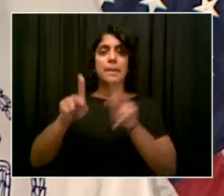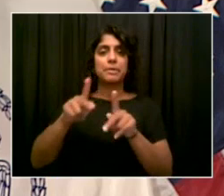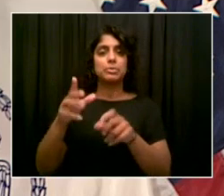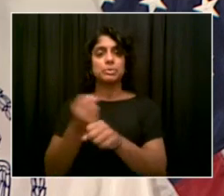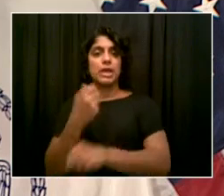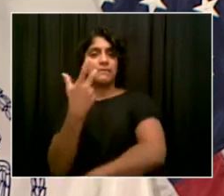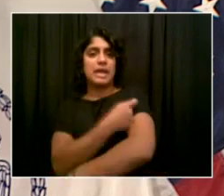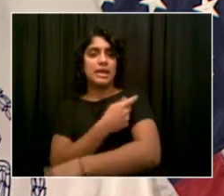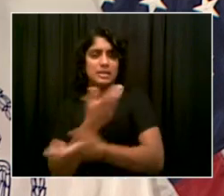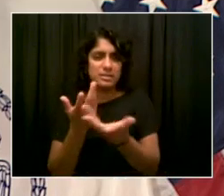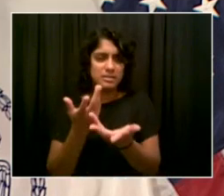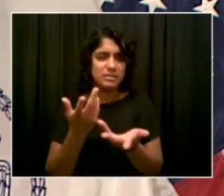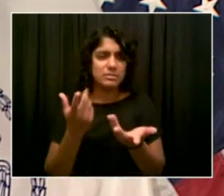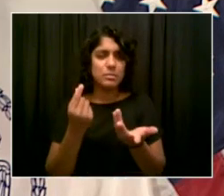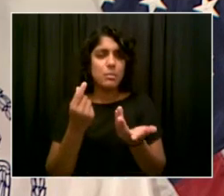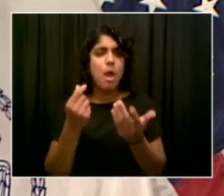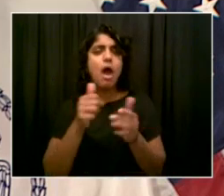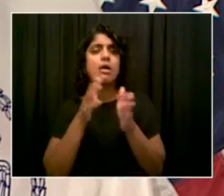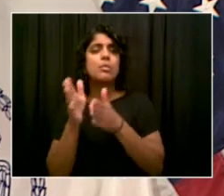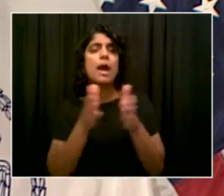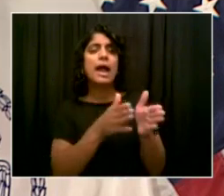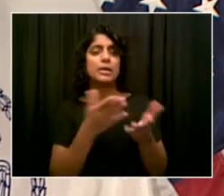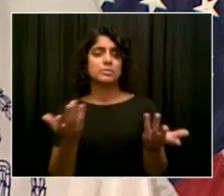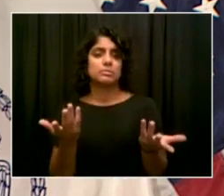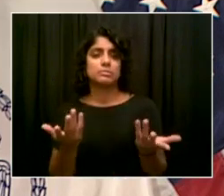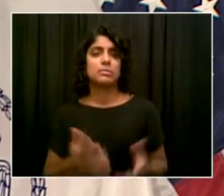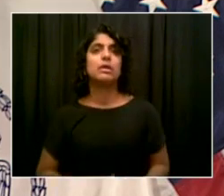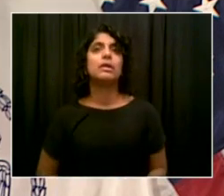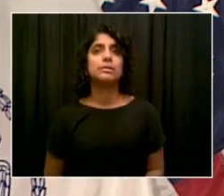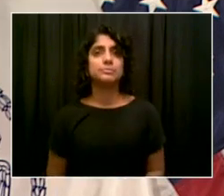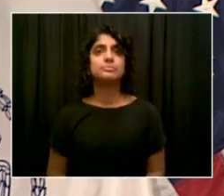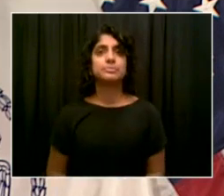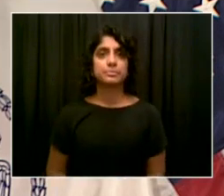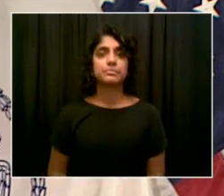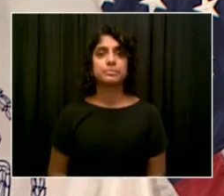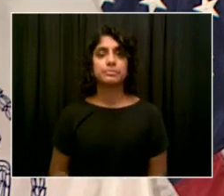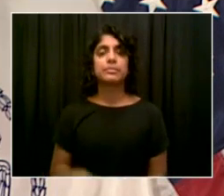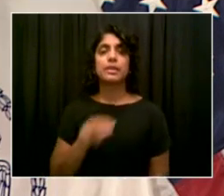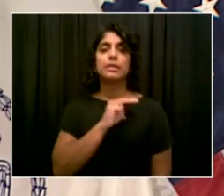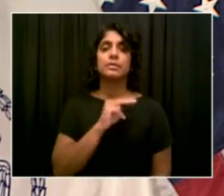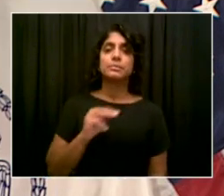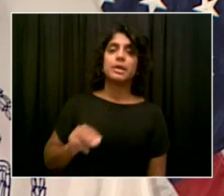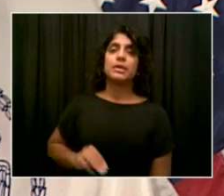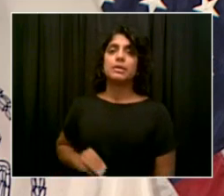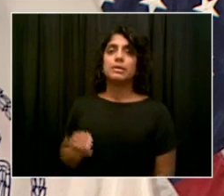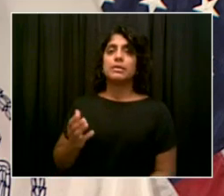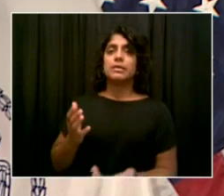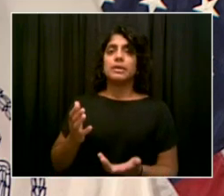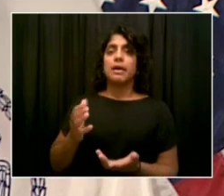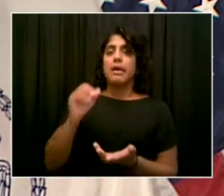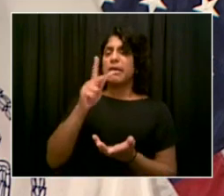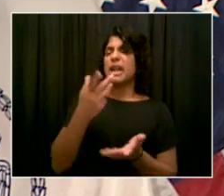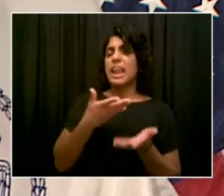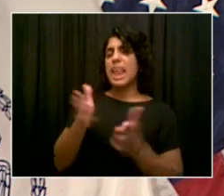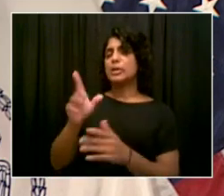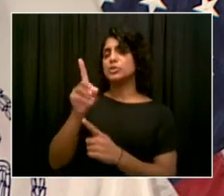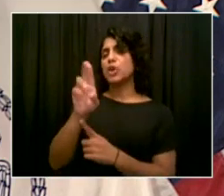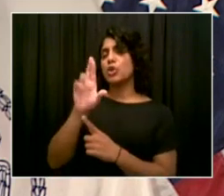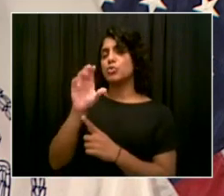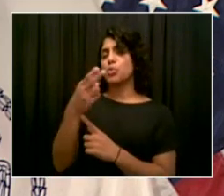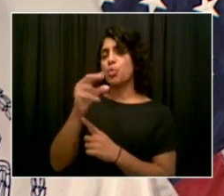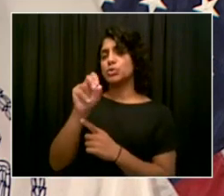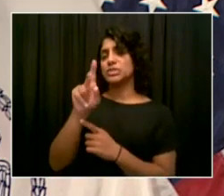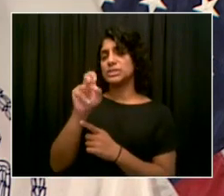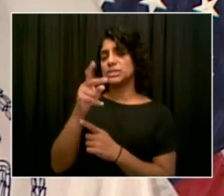by saying, look, right now the good news is 9.6 million doses given